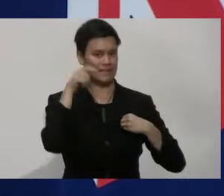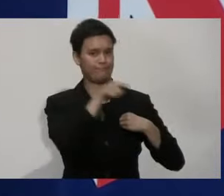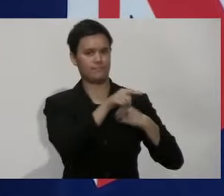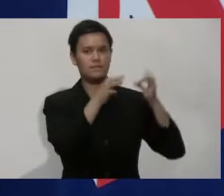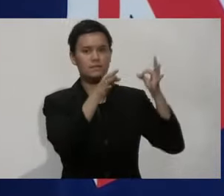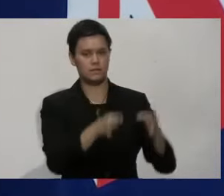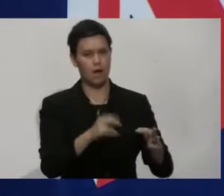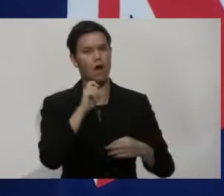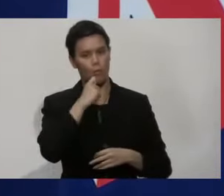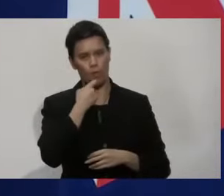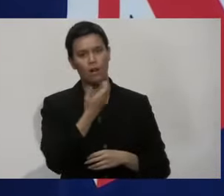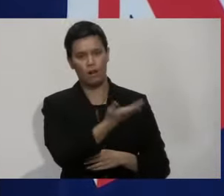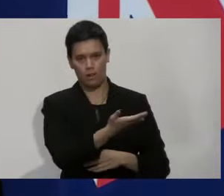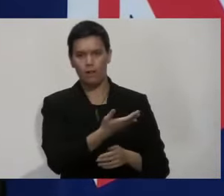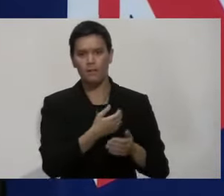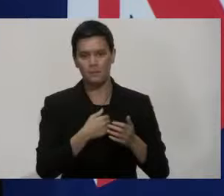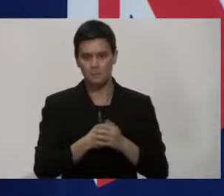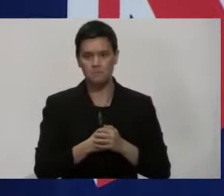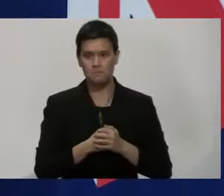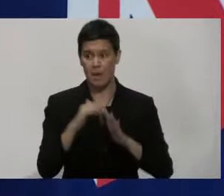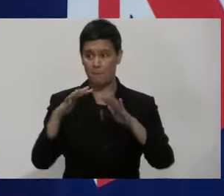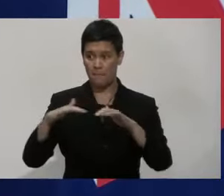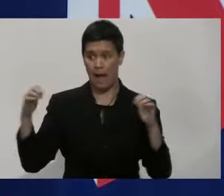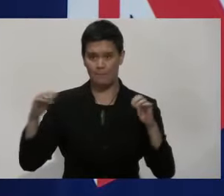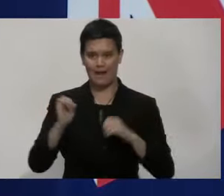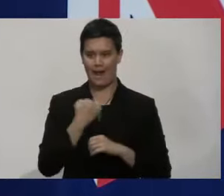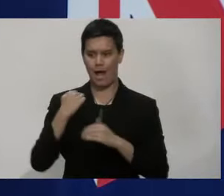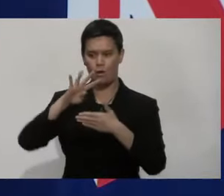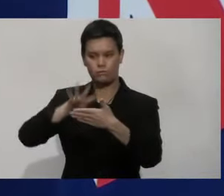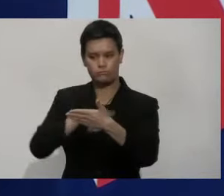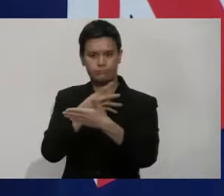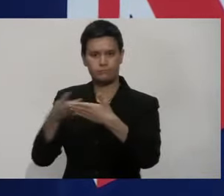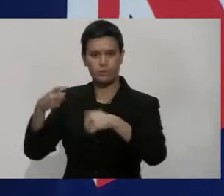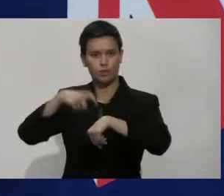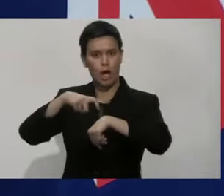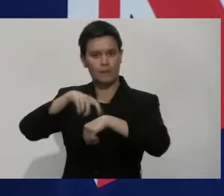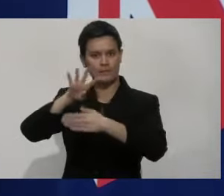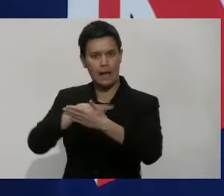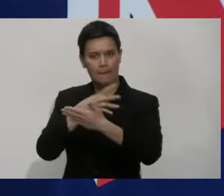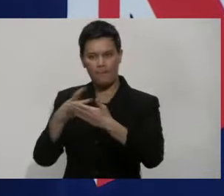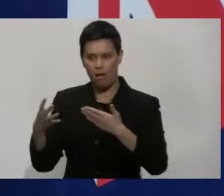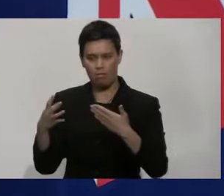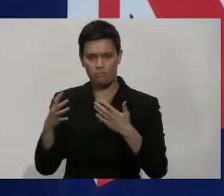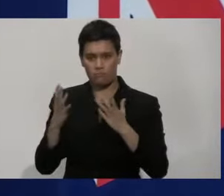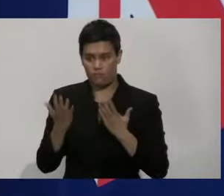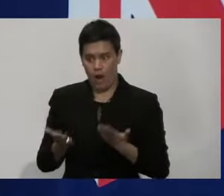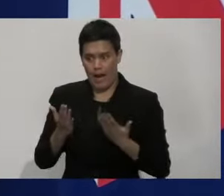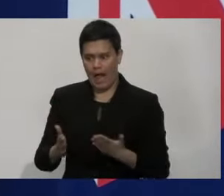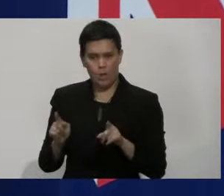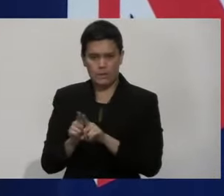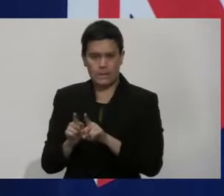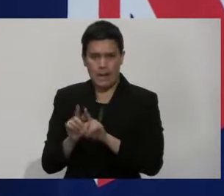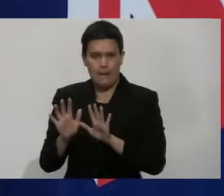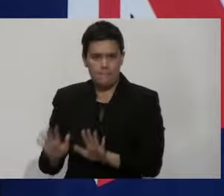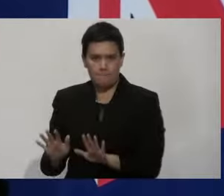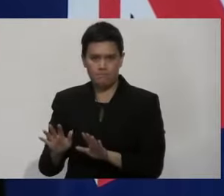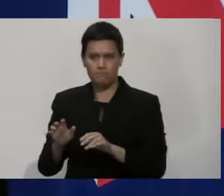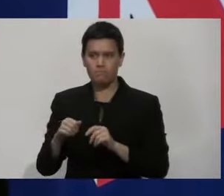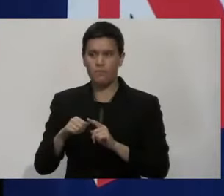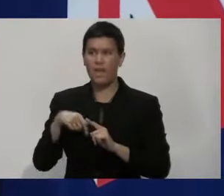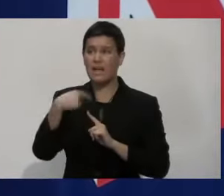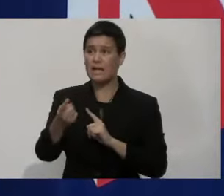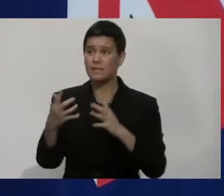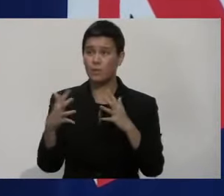to whether it will have any impact on the sitting schedule. Certainly for this week, the sitting schedule is as it stands, Tuesday and Wednesday.